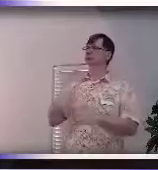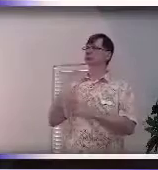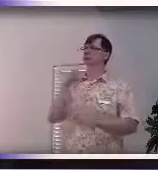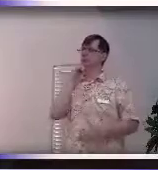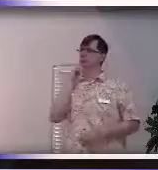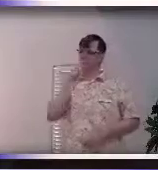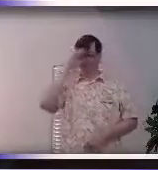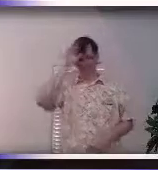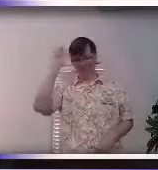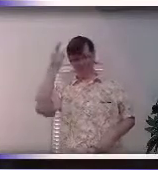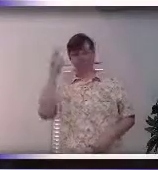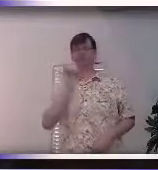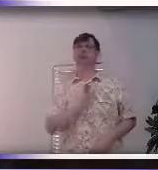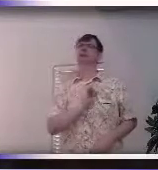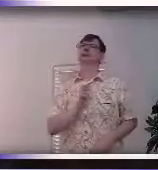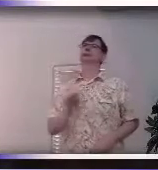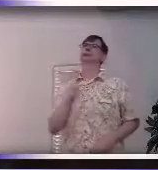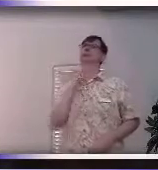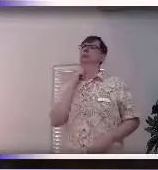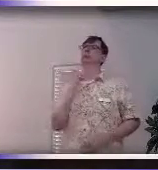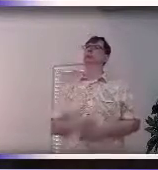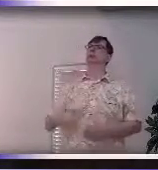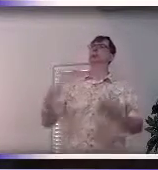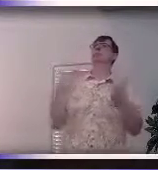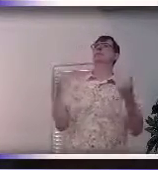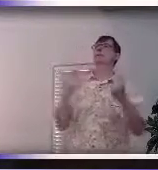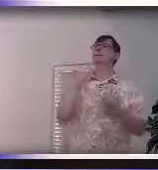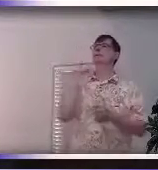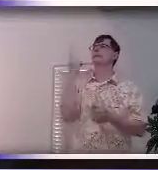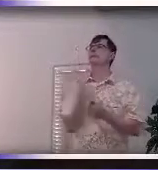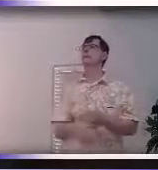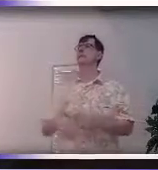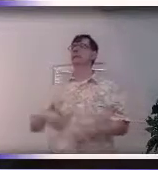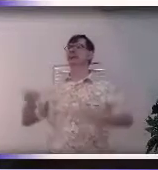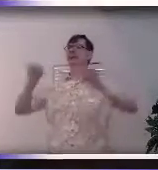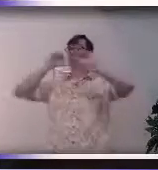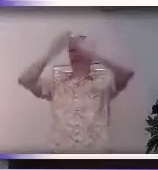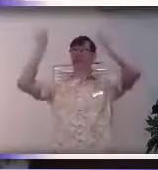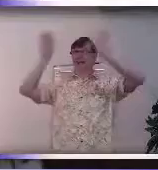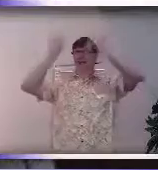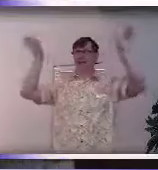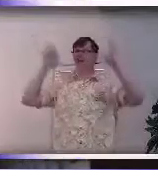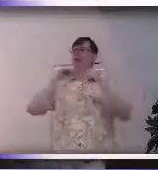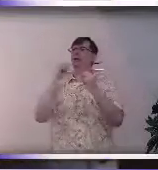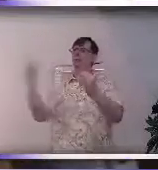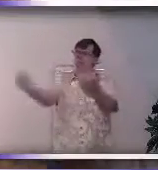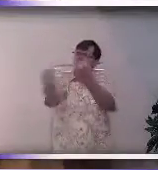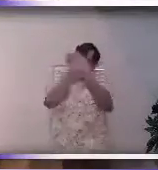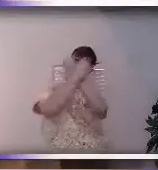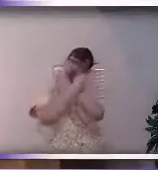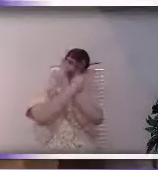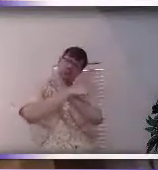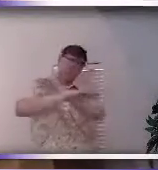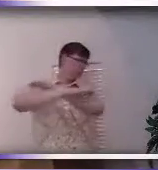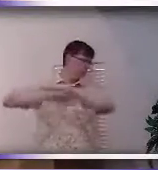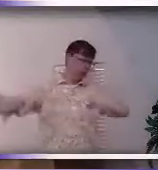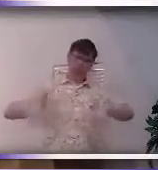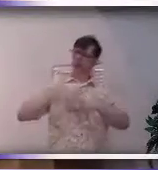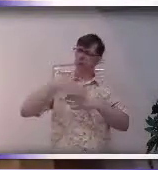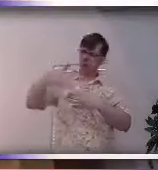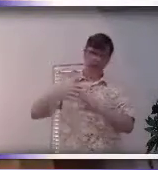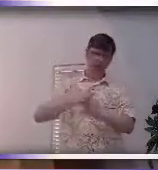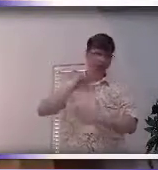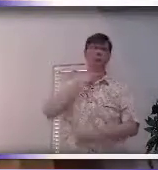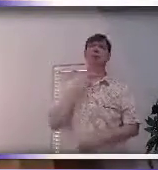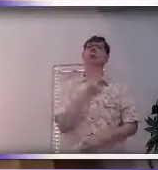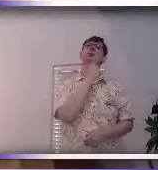Princess Charming. You might want your knight in shining armor to take off the armor so that he, she, or they